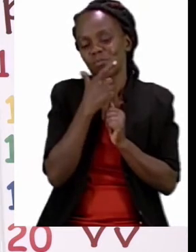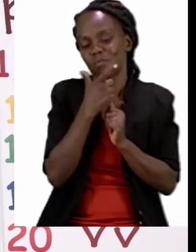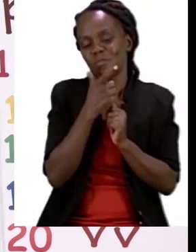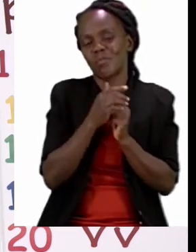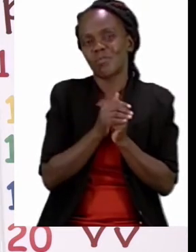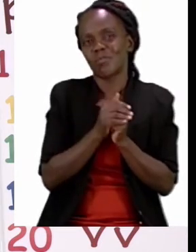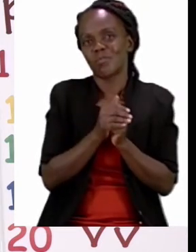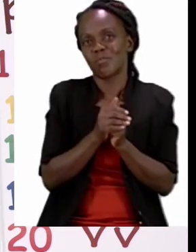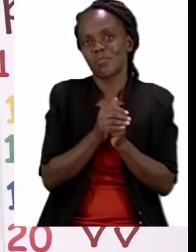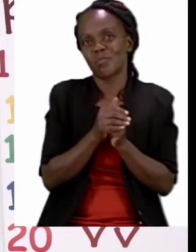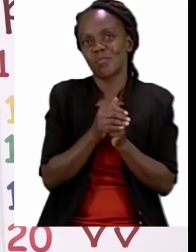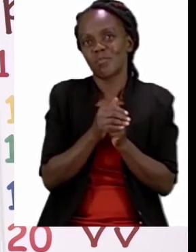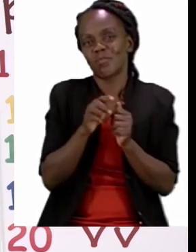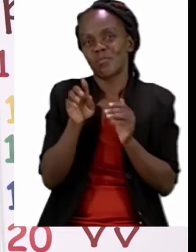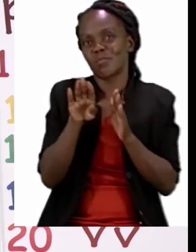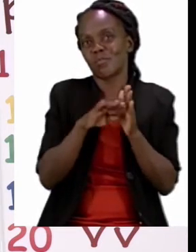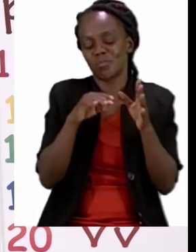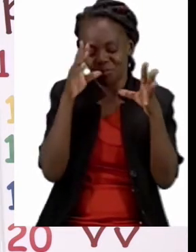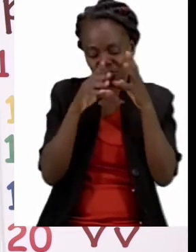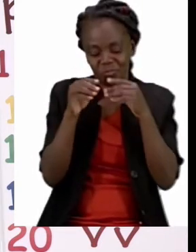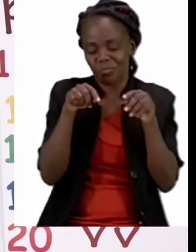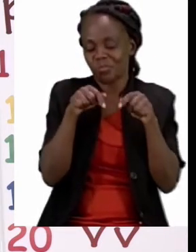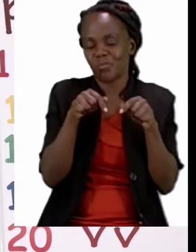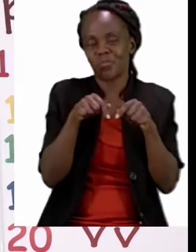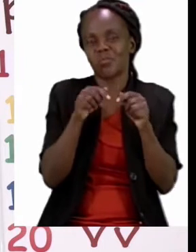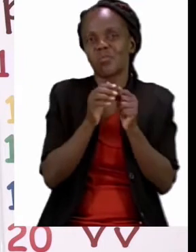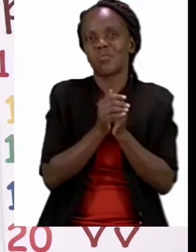much for joining us today and